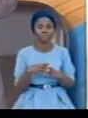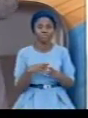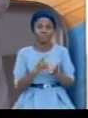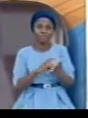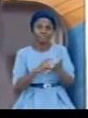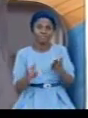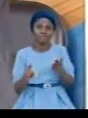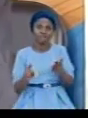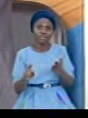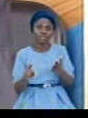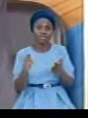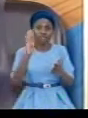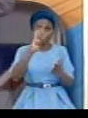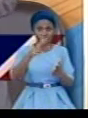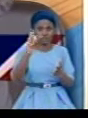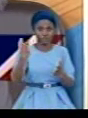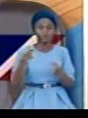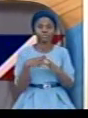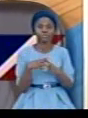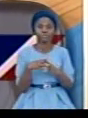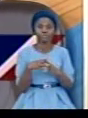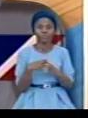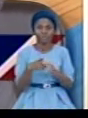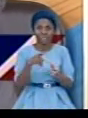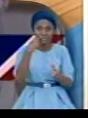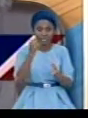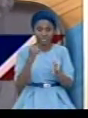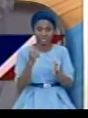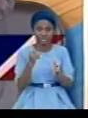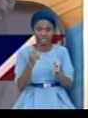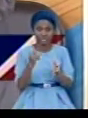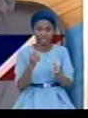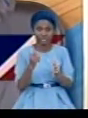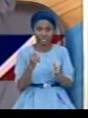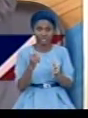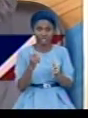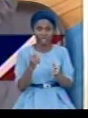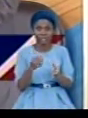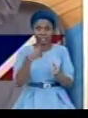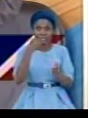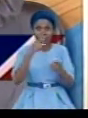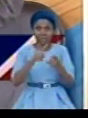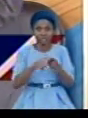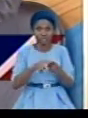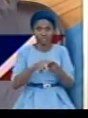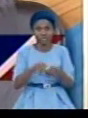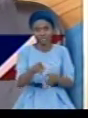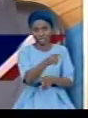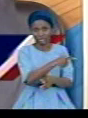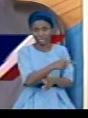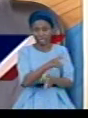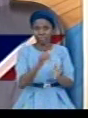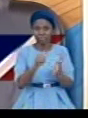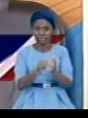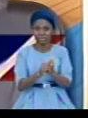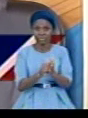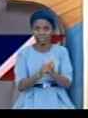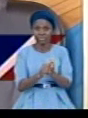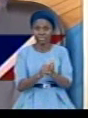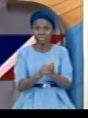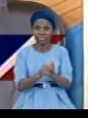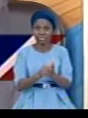verse 44. It says, and he said unto them, these are the